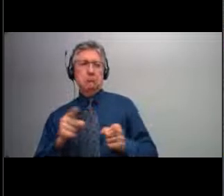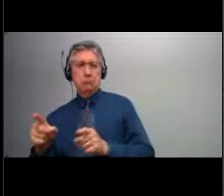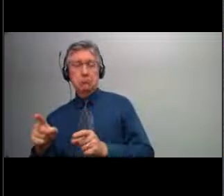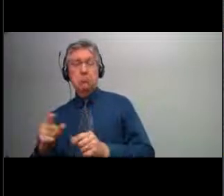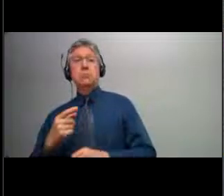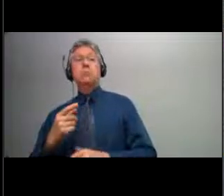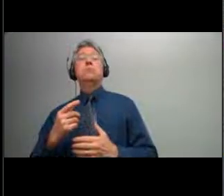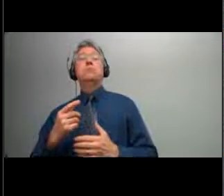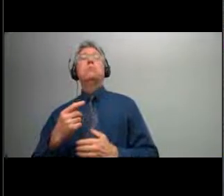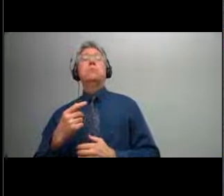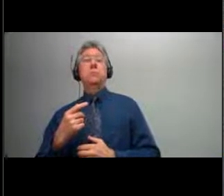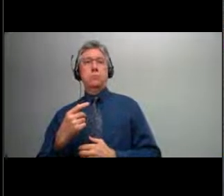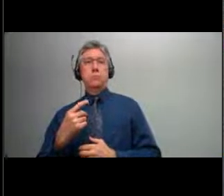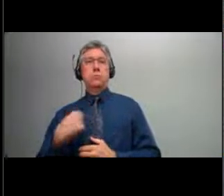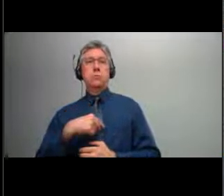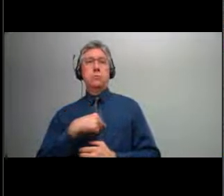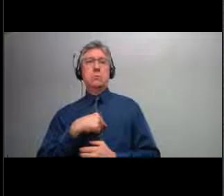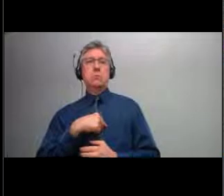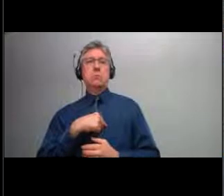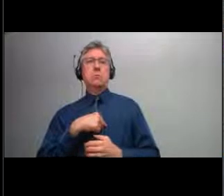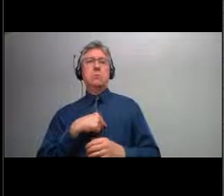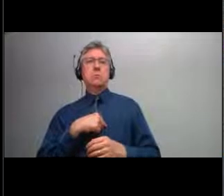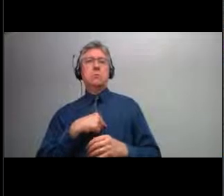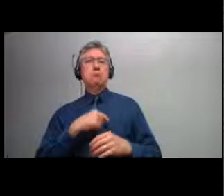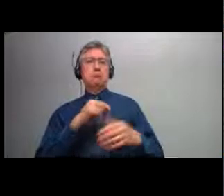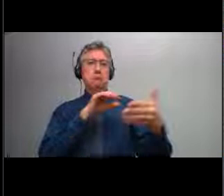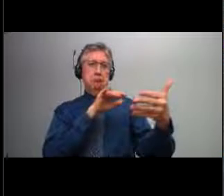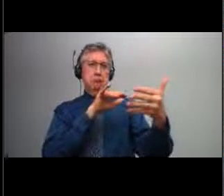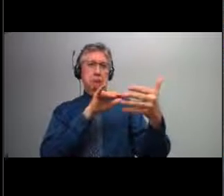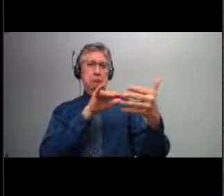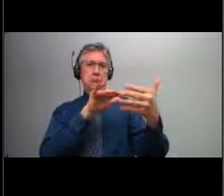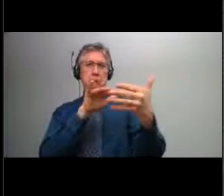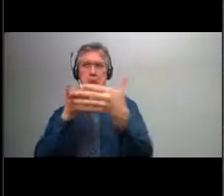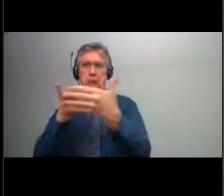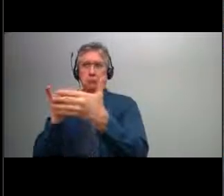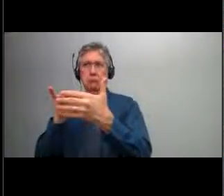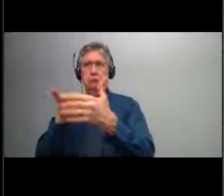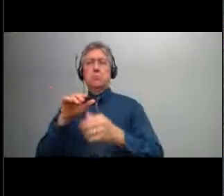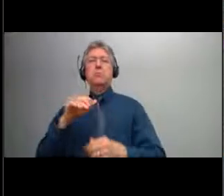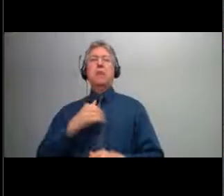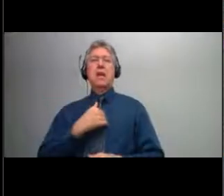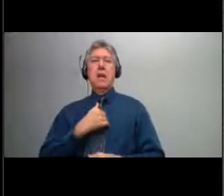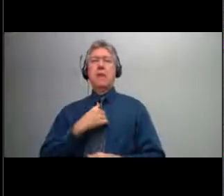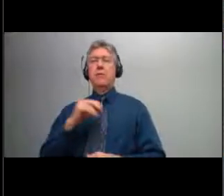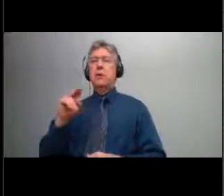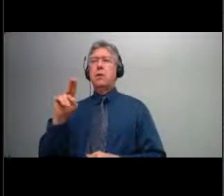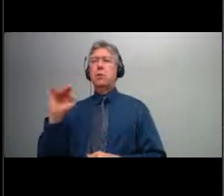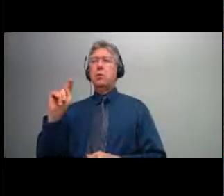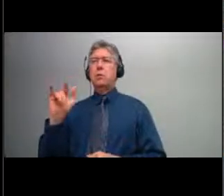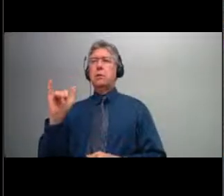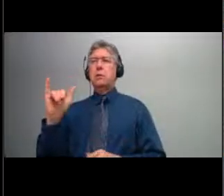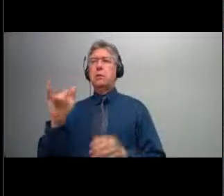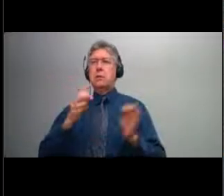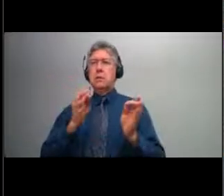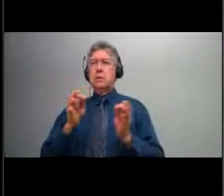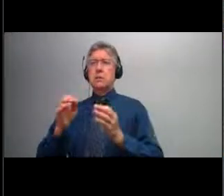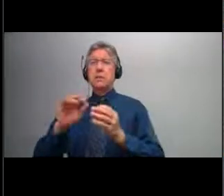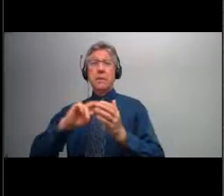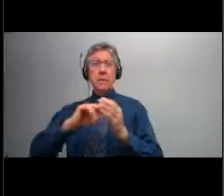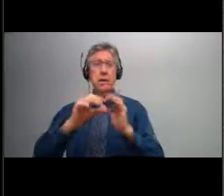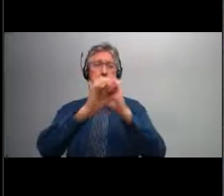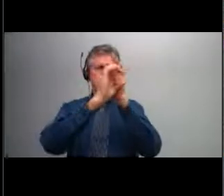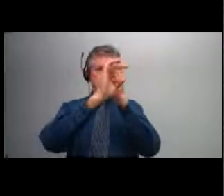when we survey this whole area, we do what's called a utility designation survey, which is everything that's